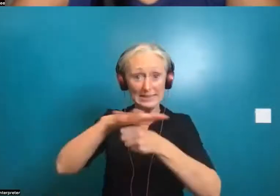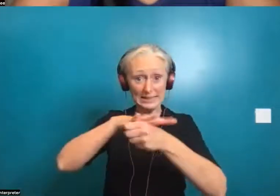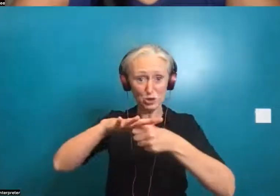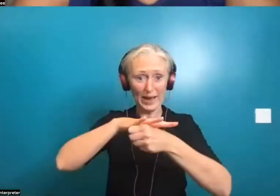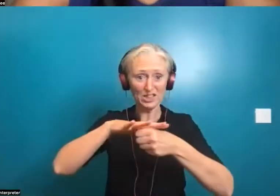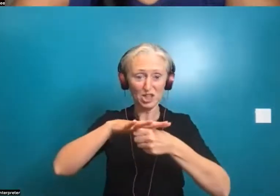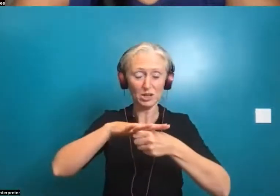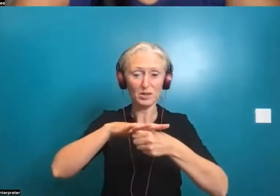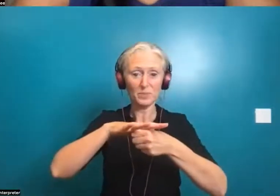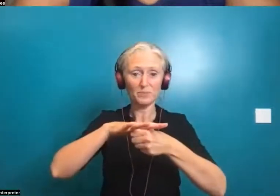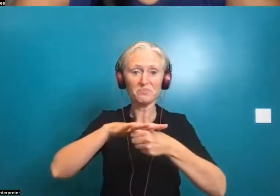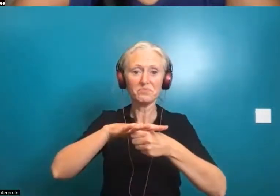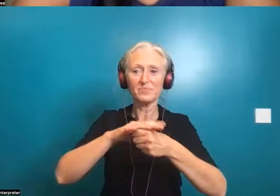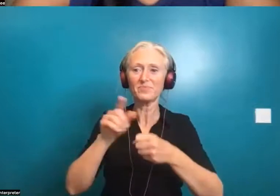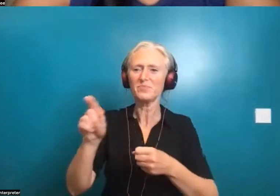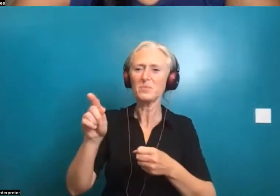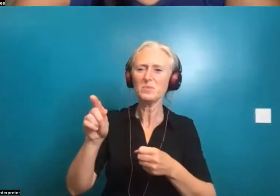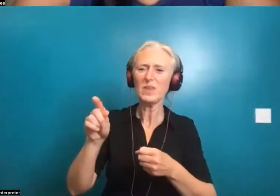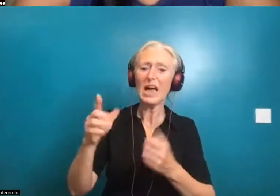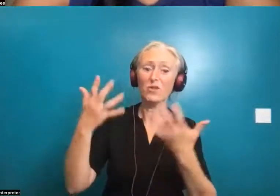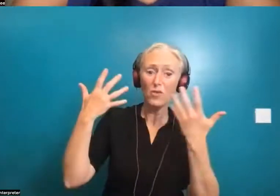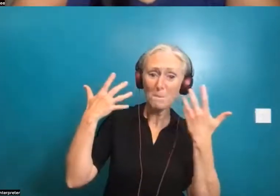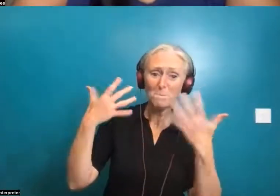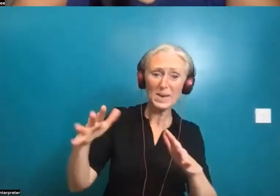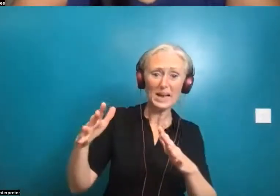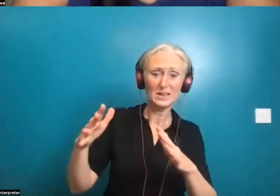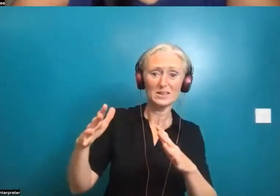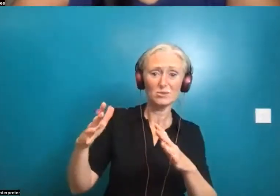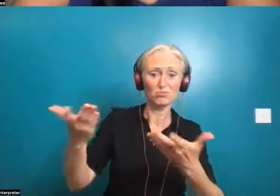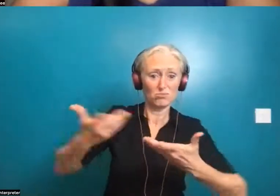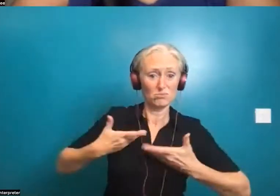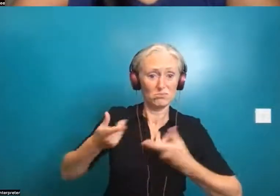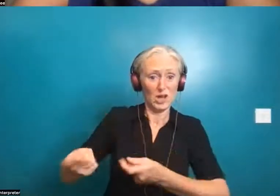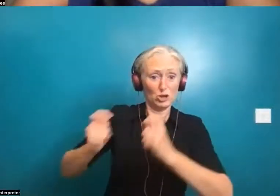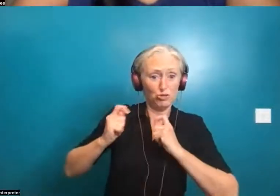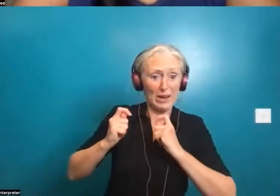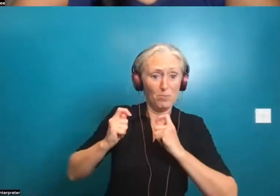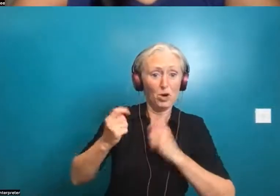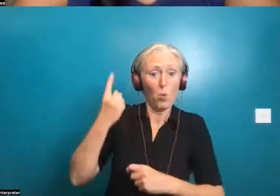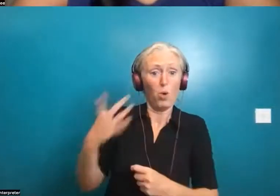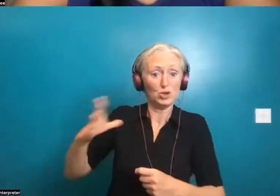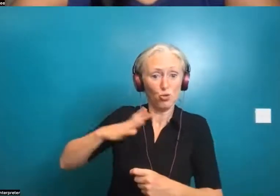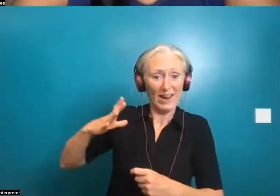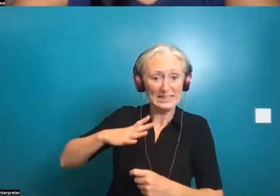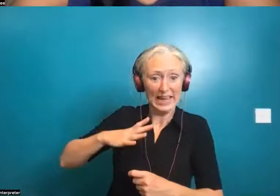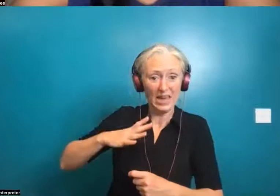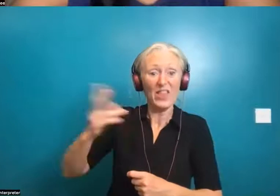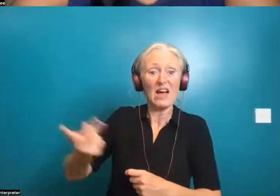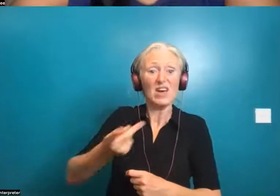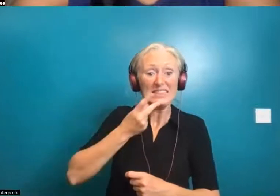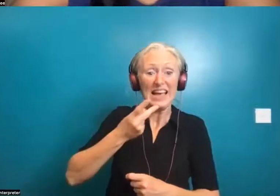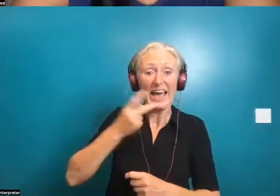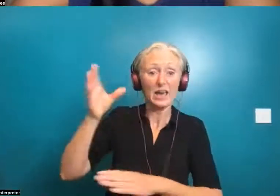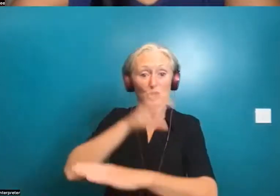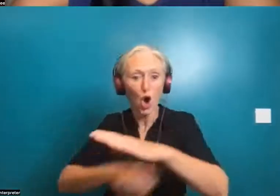very hesitant to then give a treatment on top of that, because you can't then say whether the effect